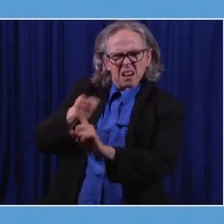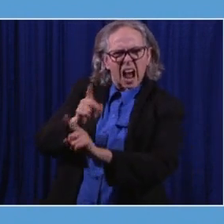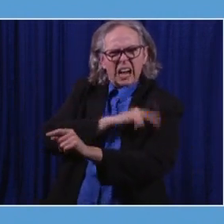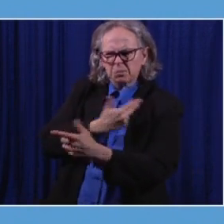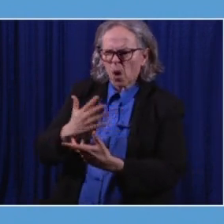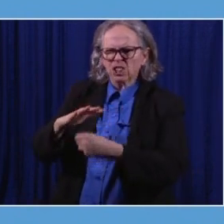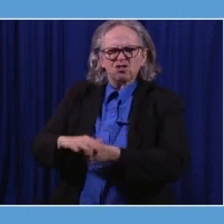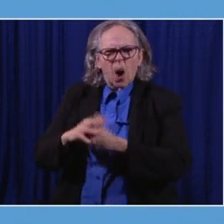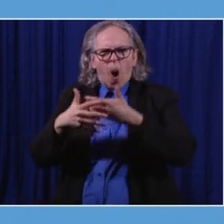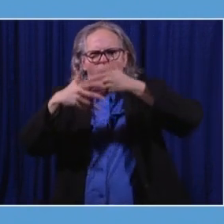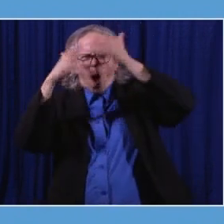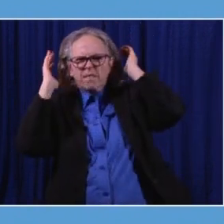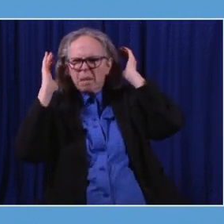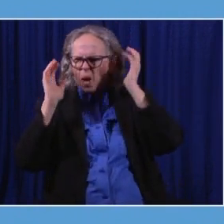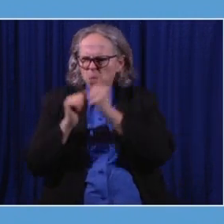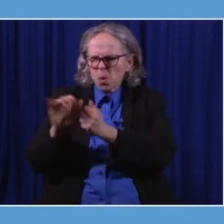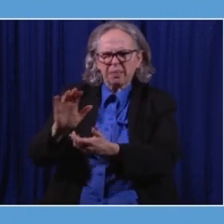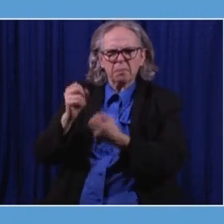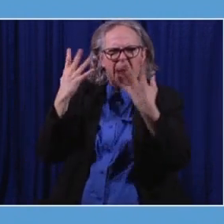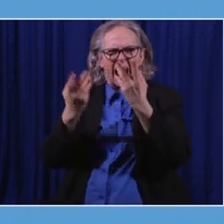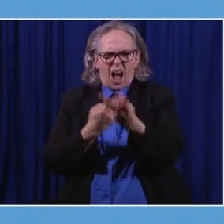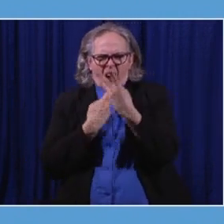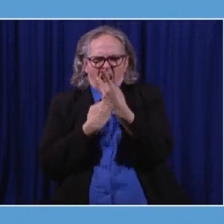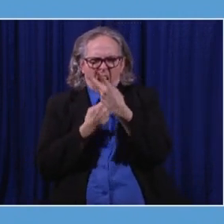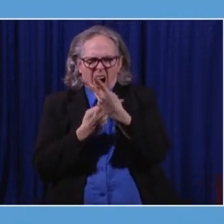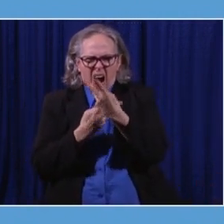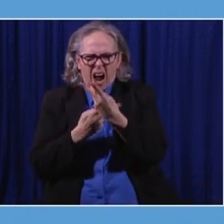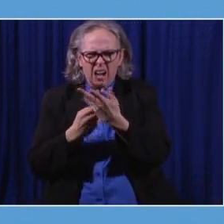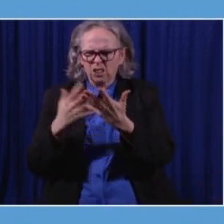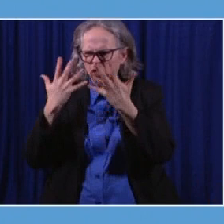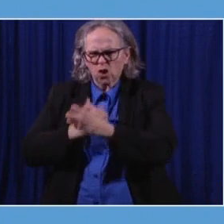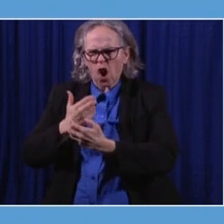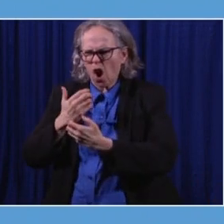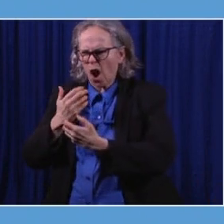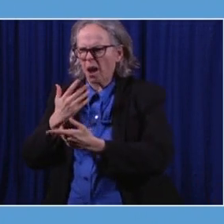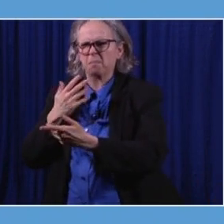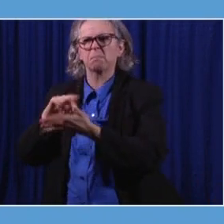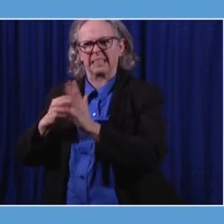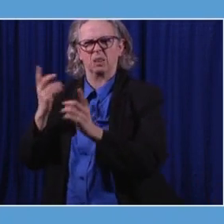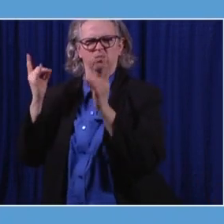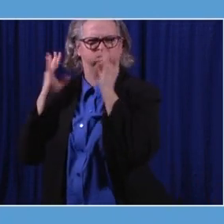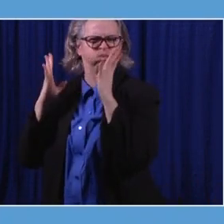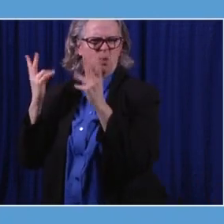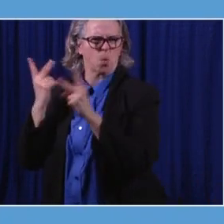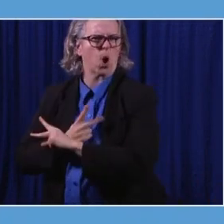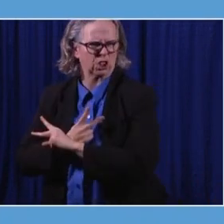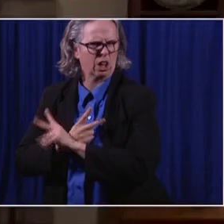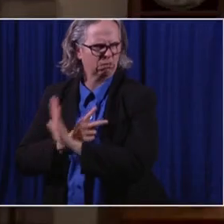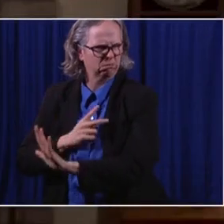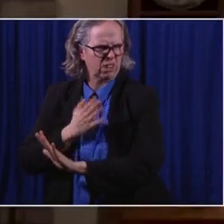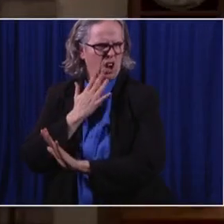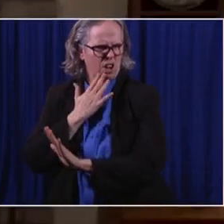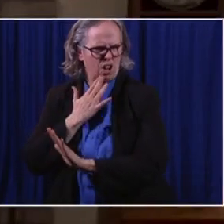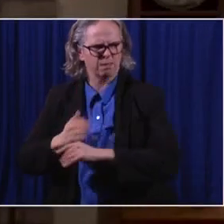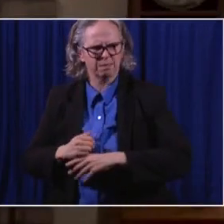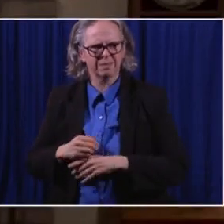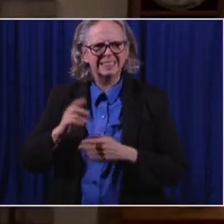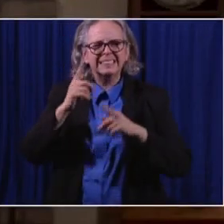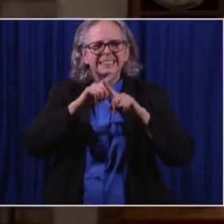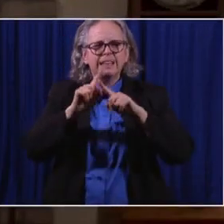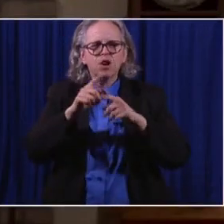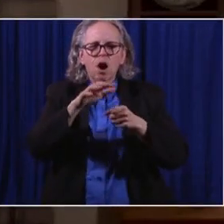So again, the darker is worse. We have it broken down into the different regions, and you will see, which